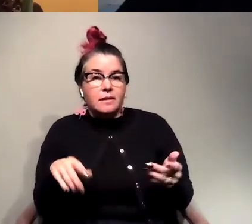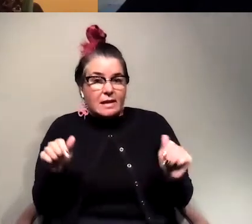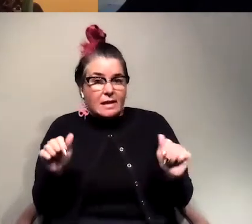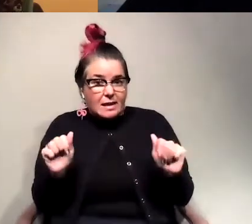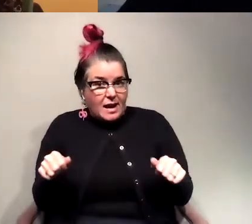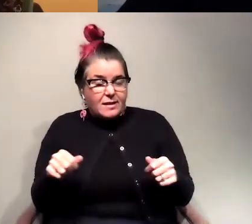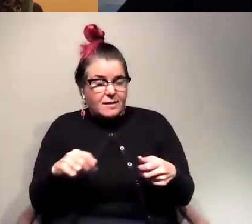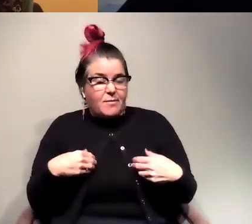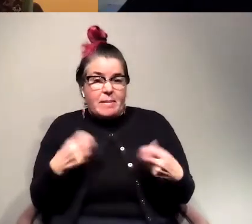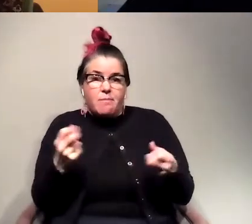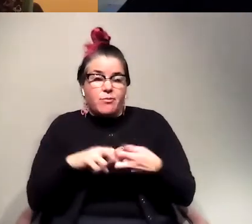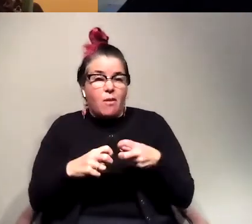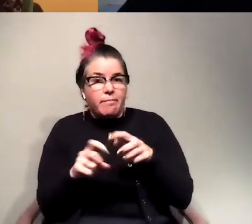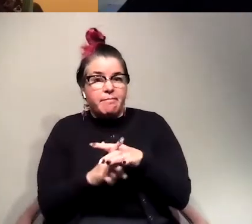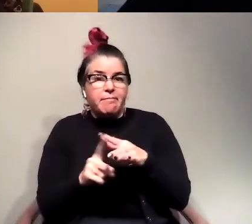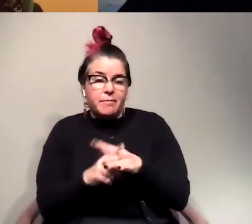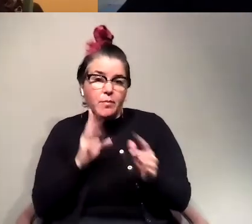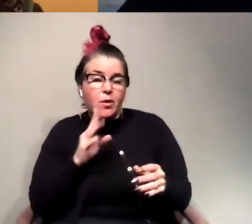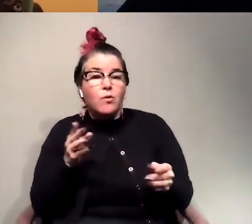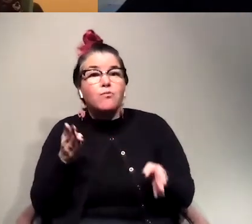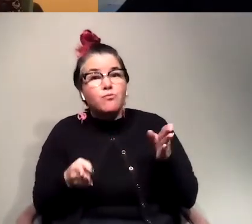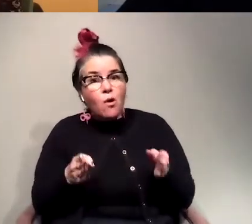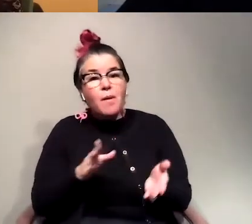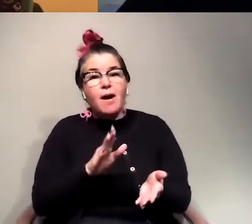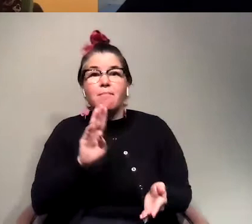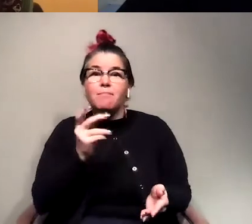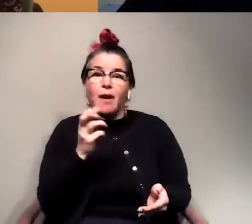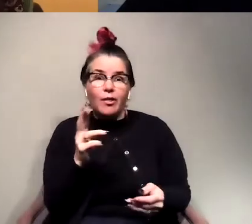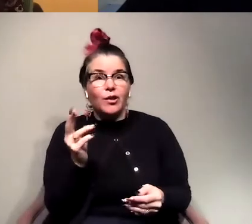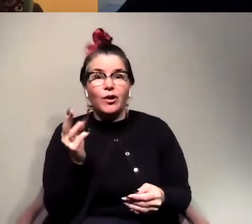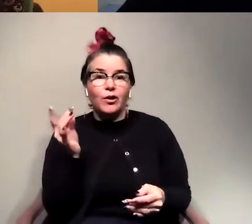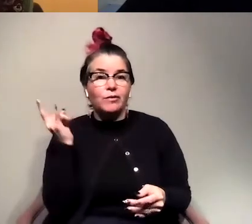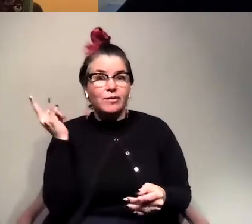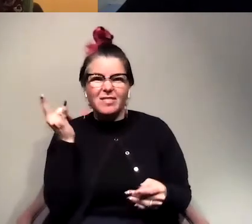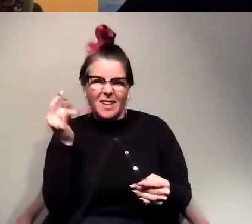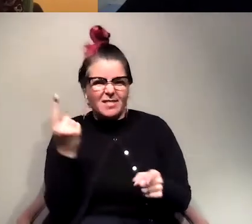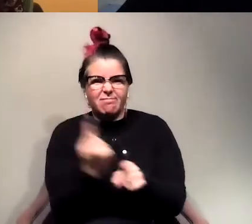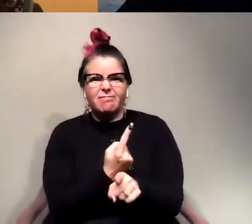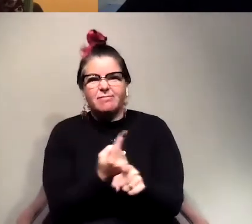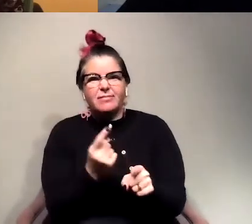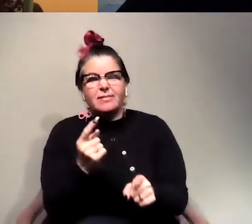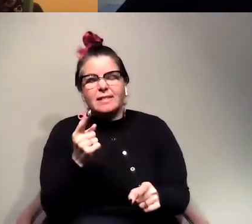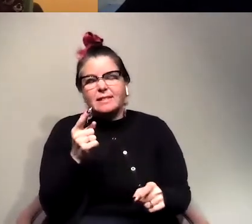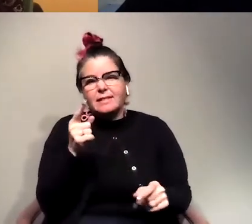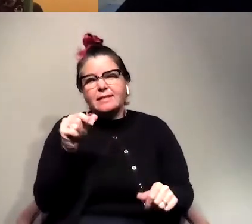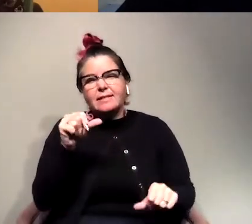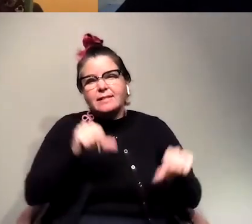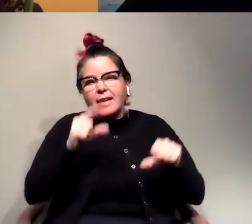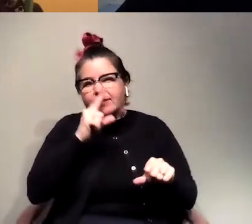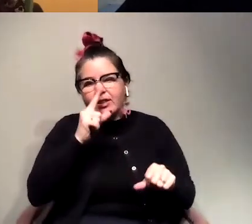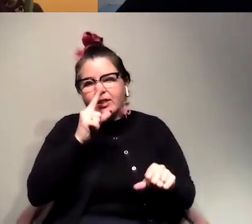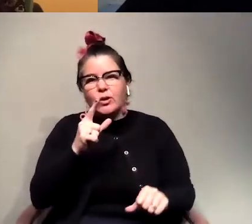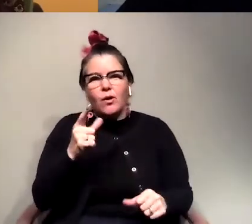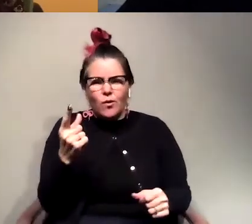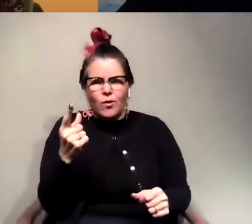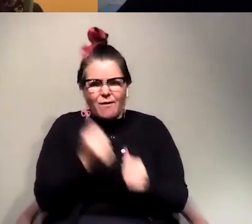with. So, robot butler, that's a classic sort of science fiction AI thing. Like, who wouldn't want